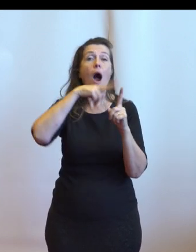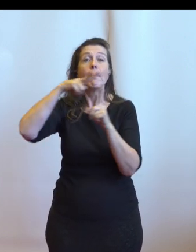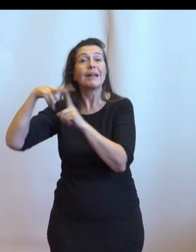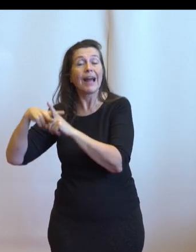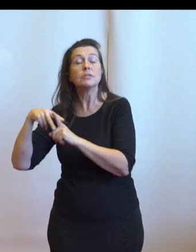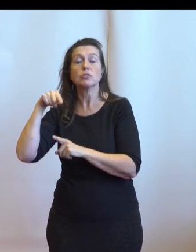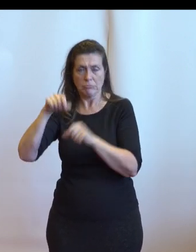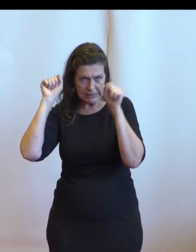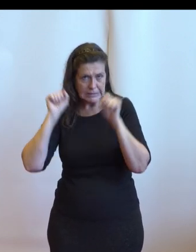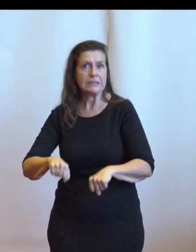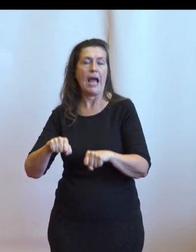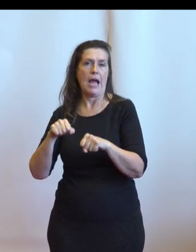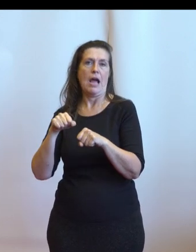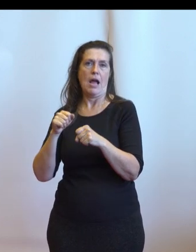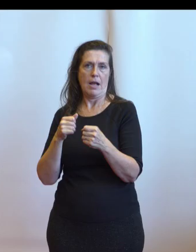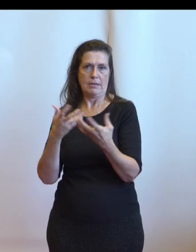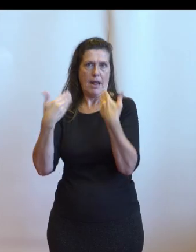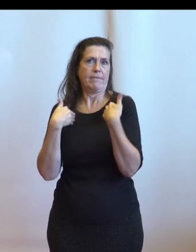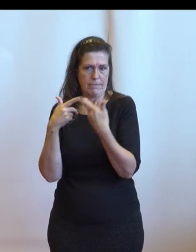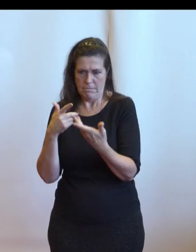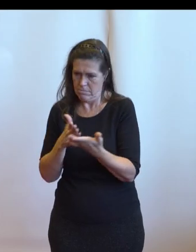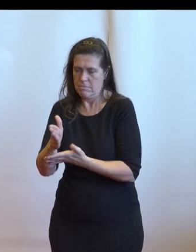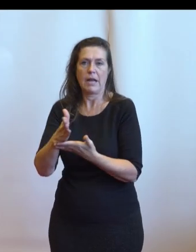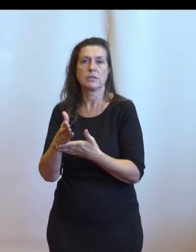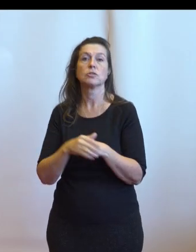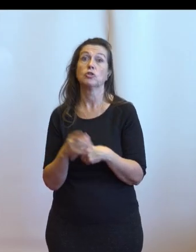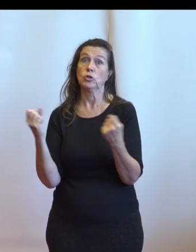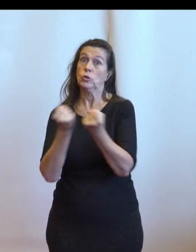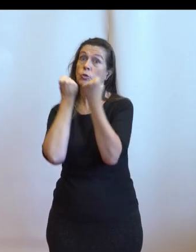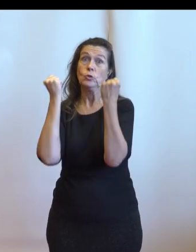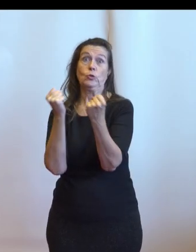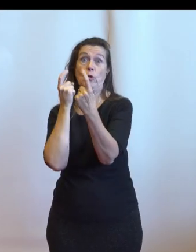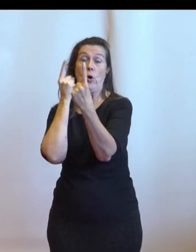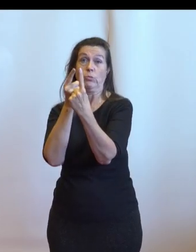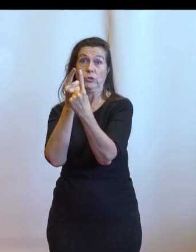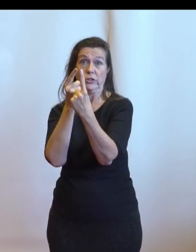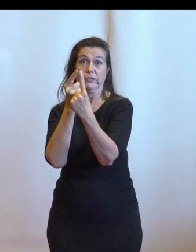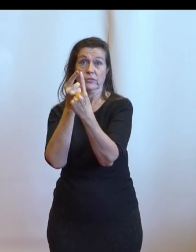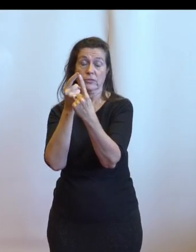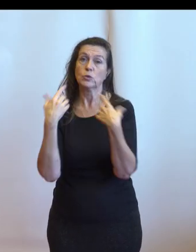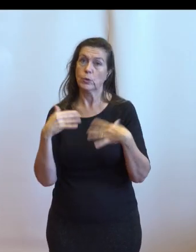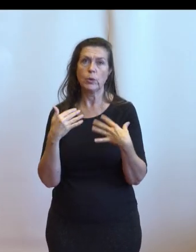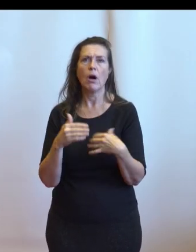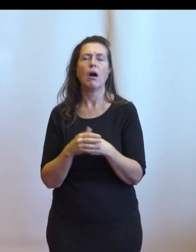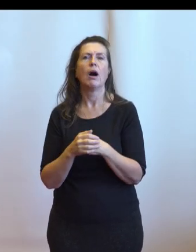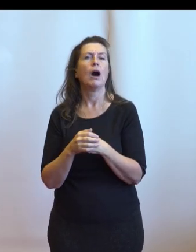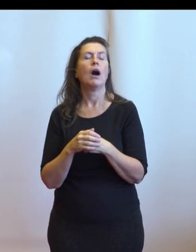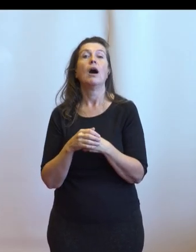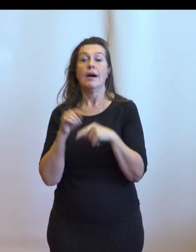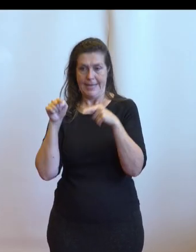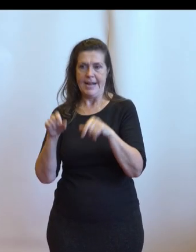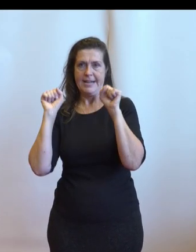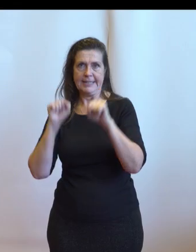bold ambition, but we know that without this strong objective, no one will be driven to the